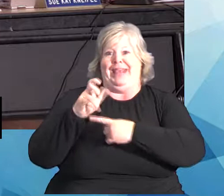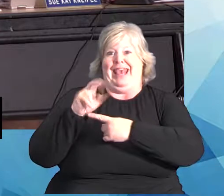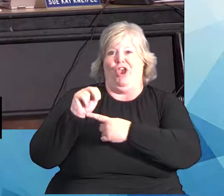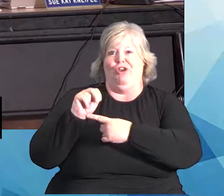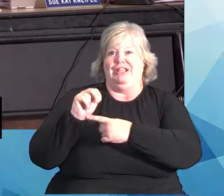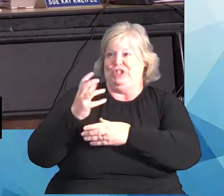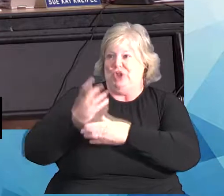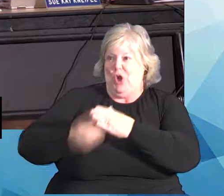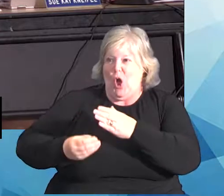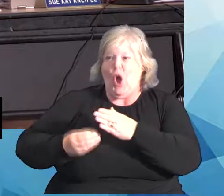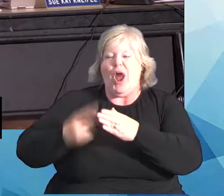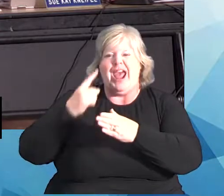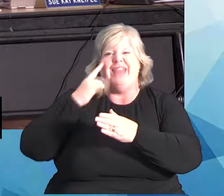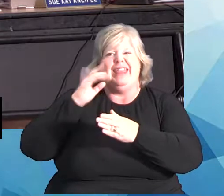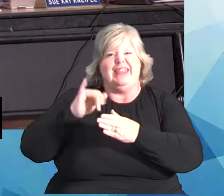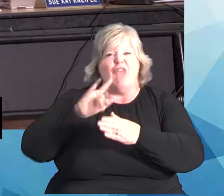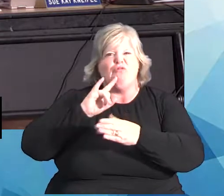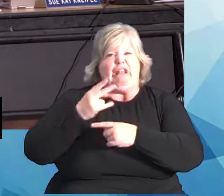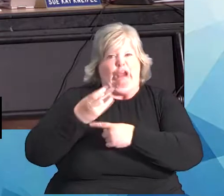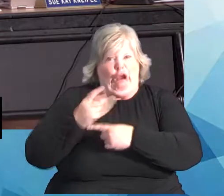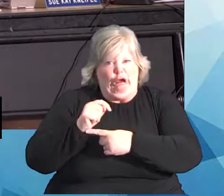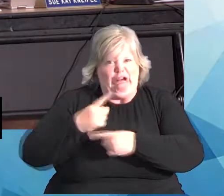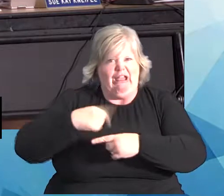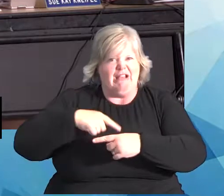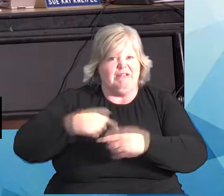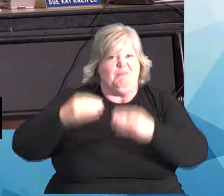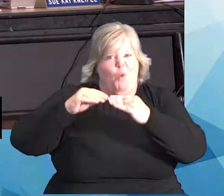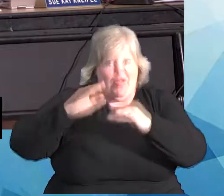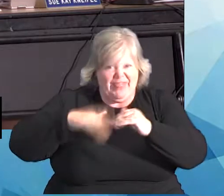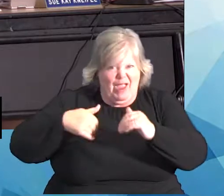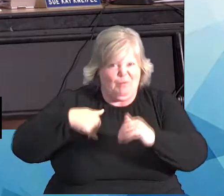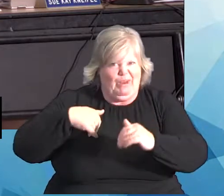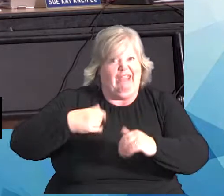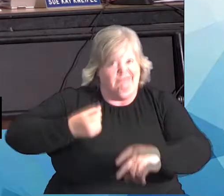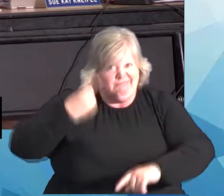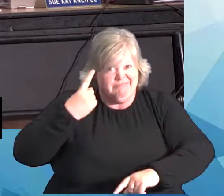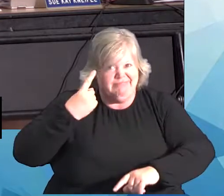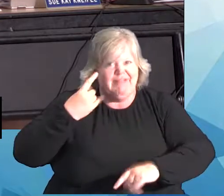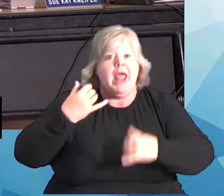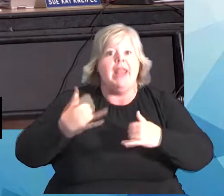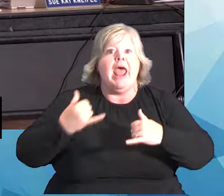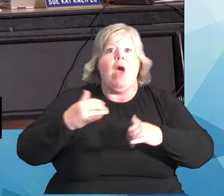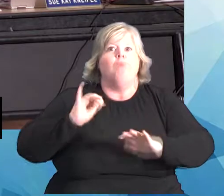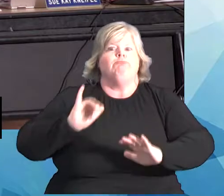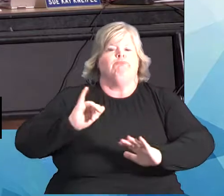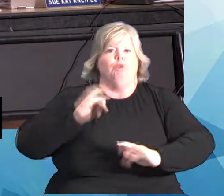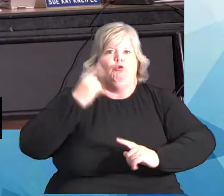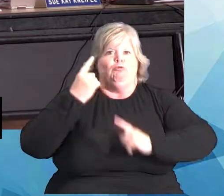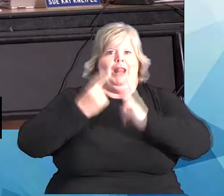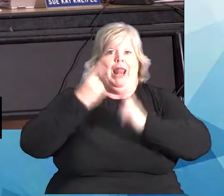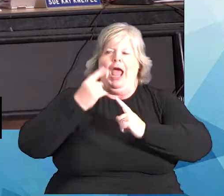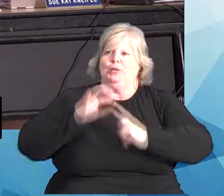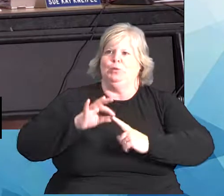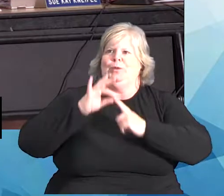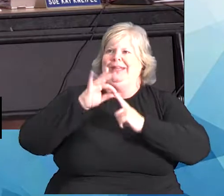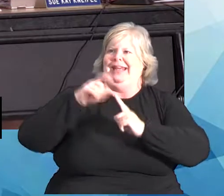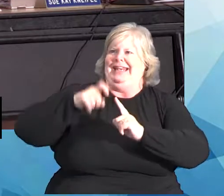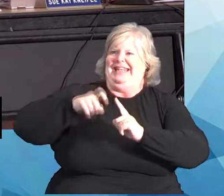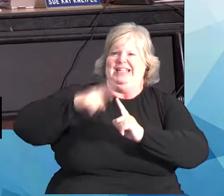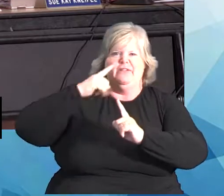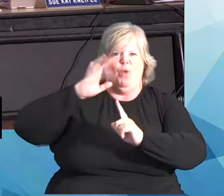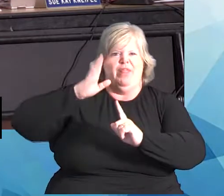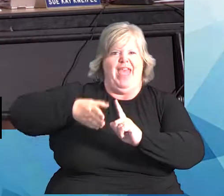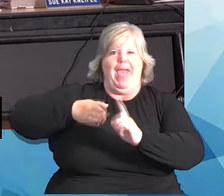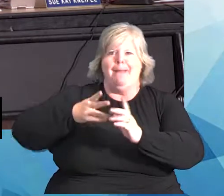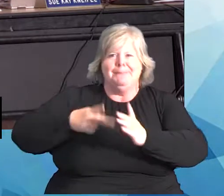us more than we realize right now. I think that now that we have seen the unique needs of this person,